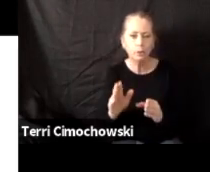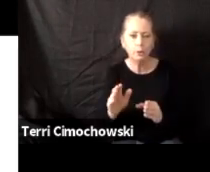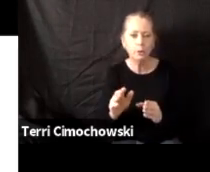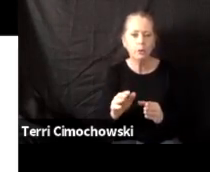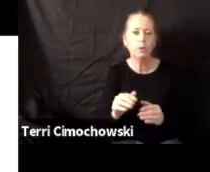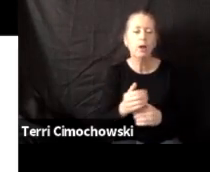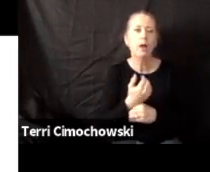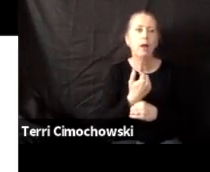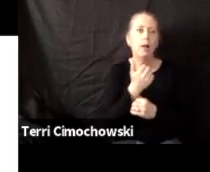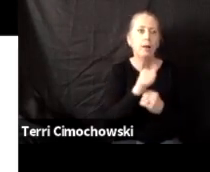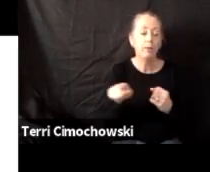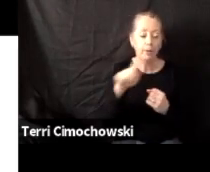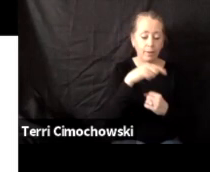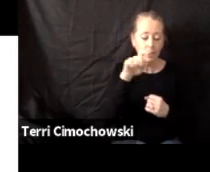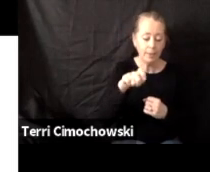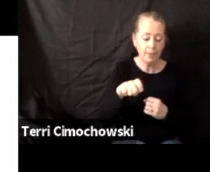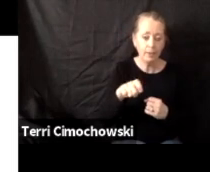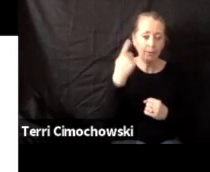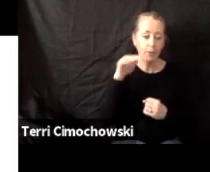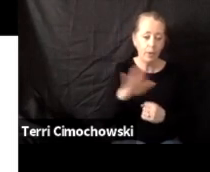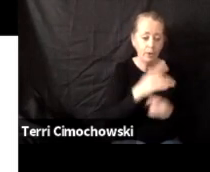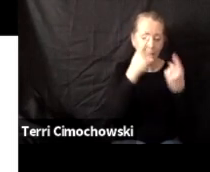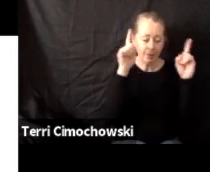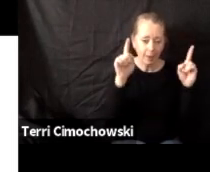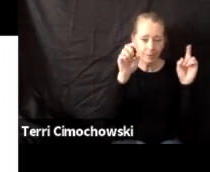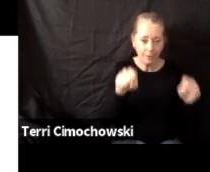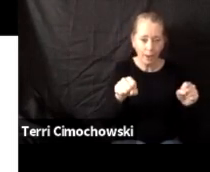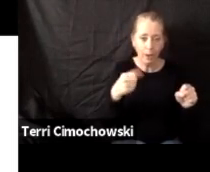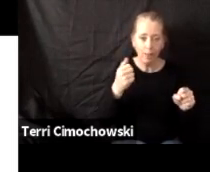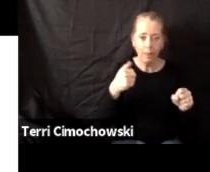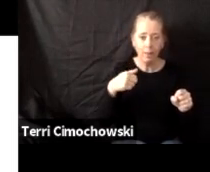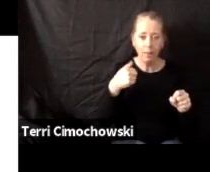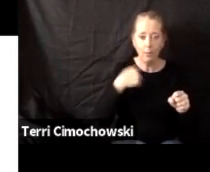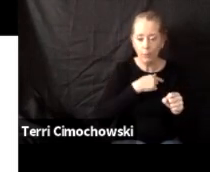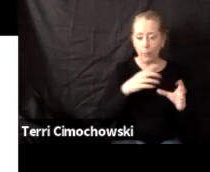getting everything that they need to make sure that they're successful in 196 Online?